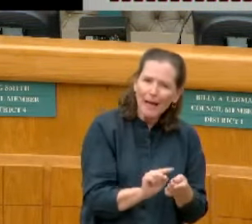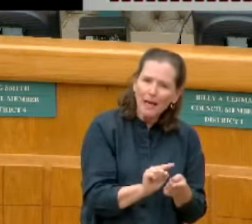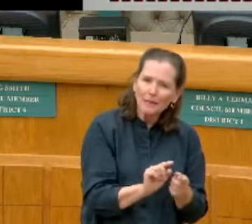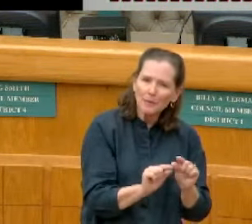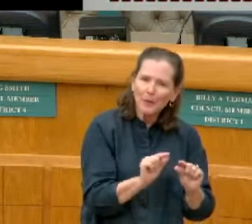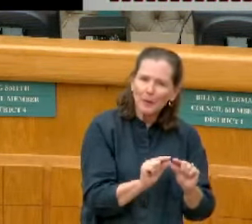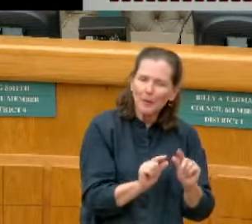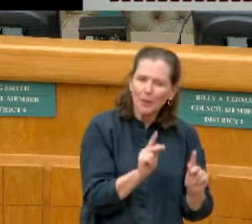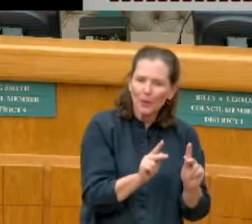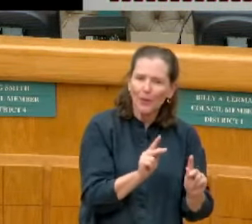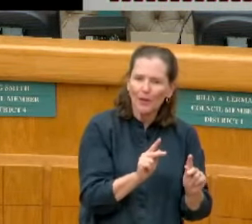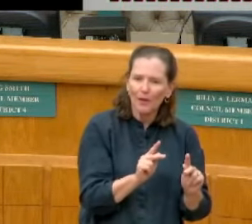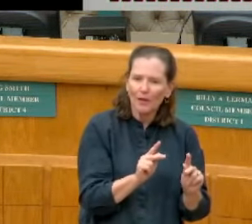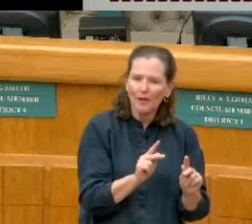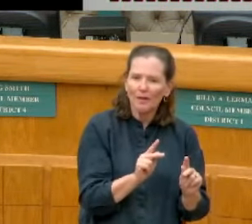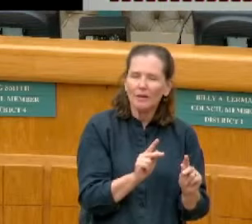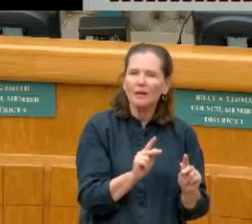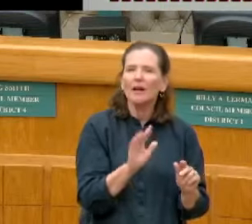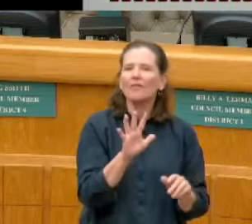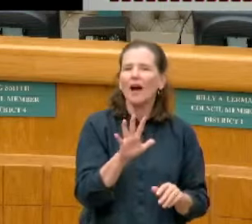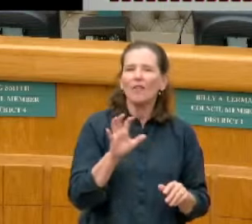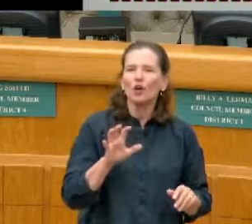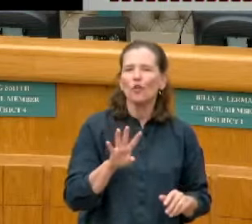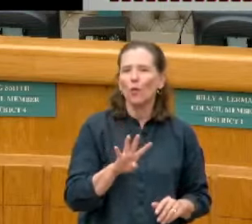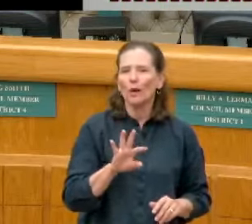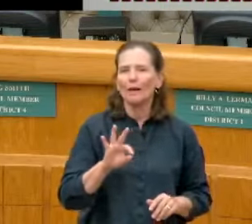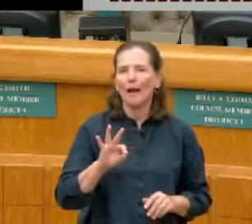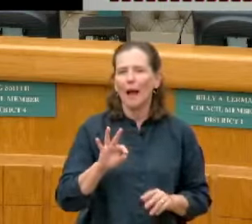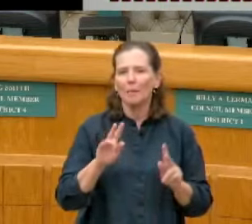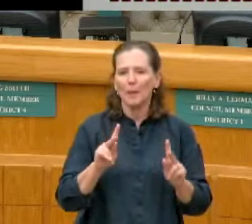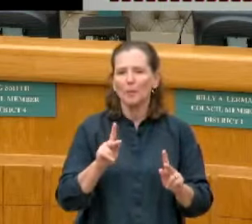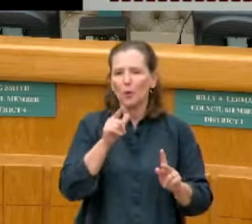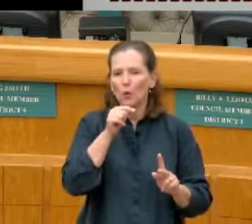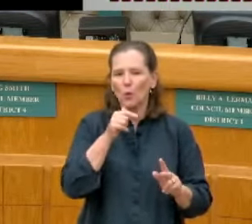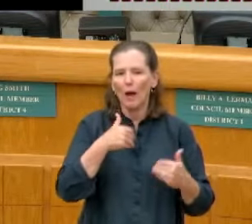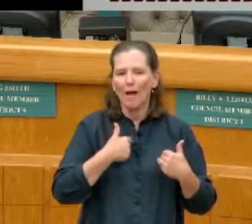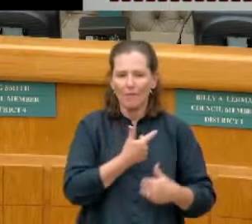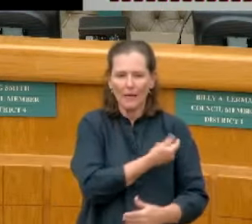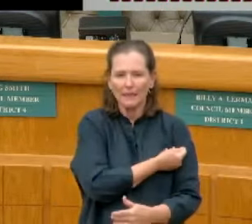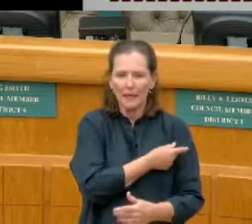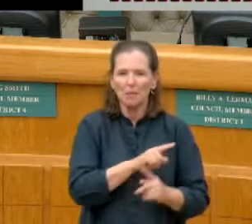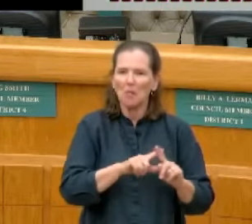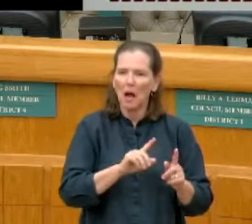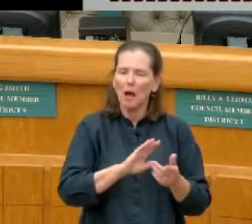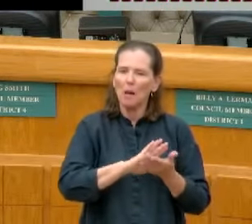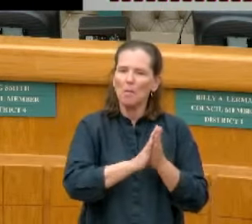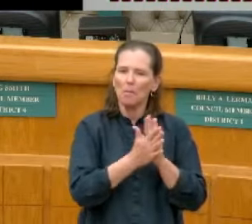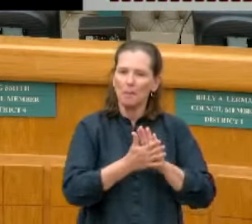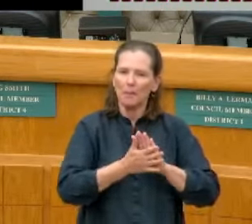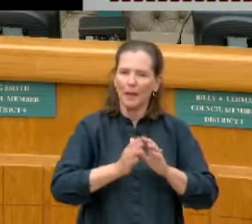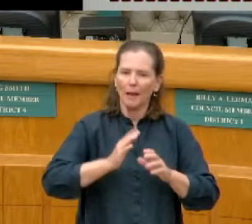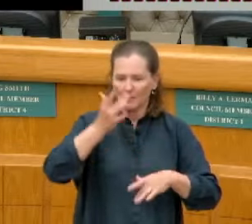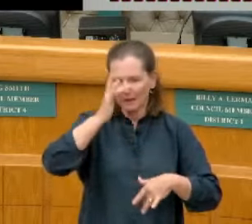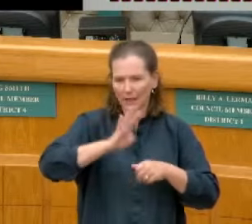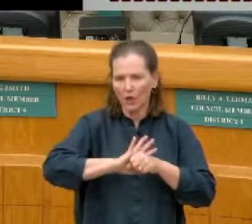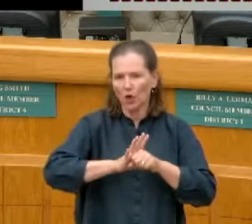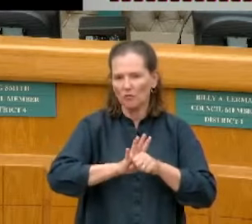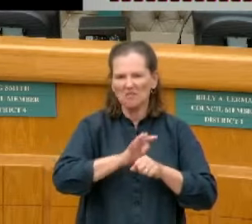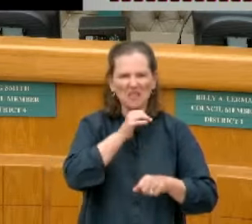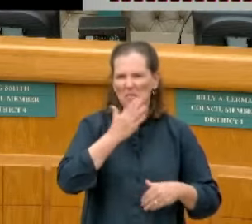up 549 fully vaccinated individuals that did end up getting COVID positive, but with mild to